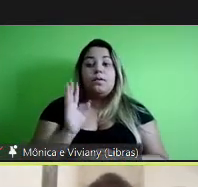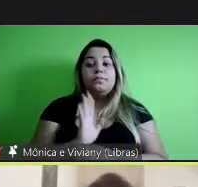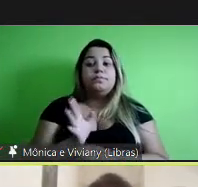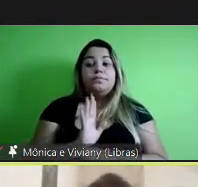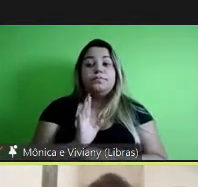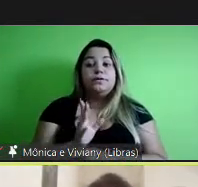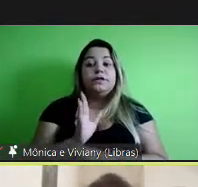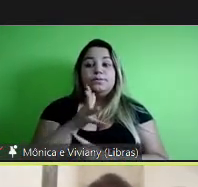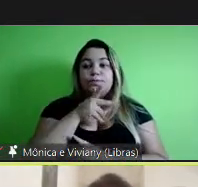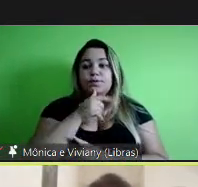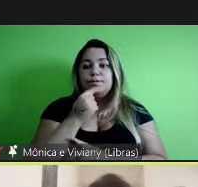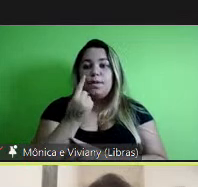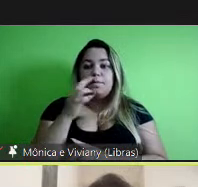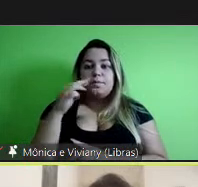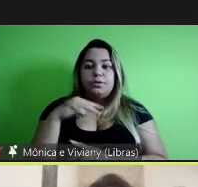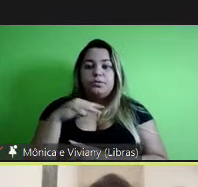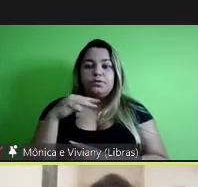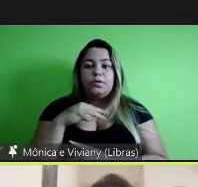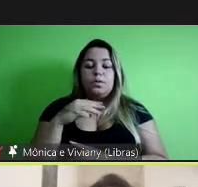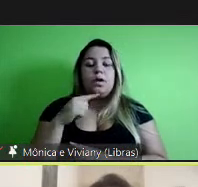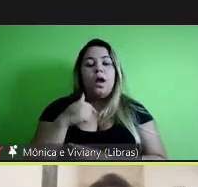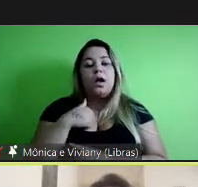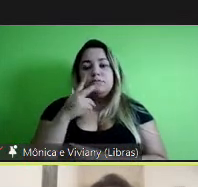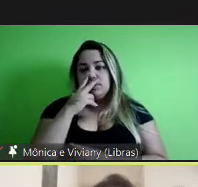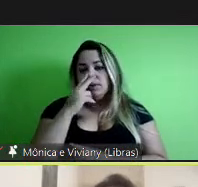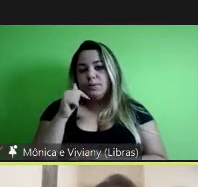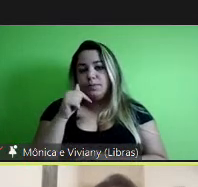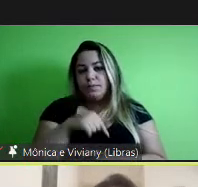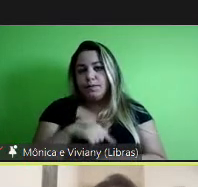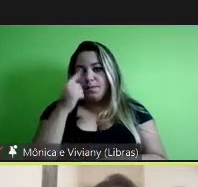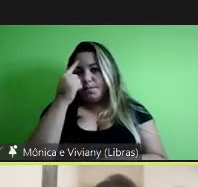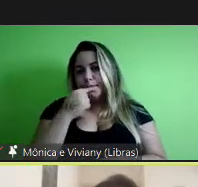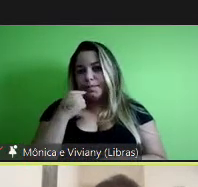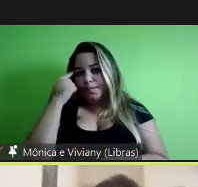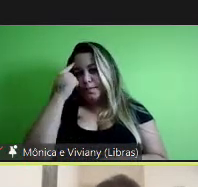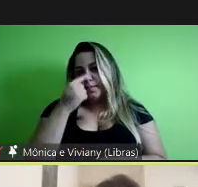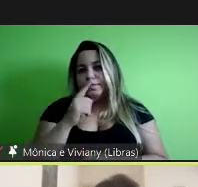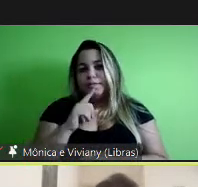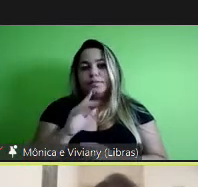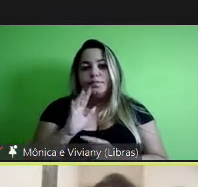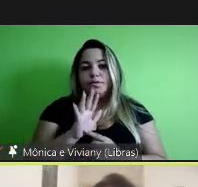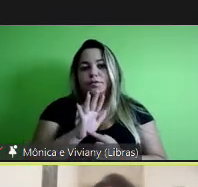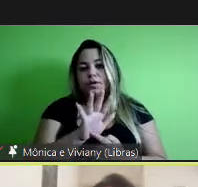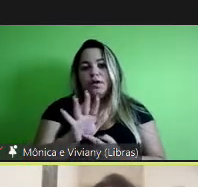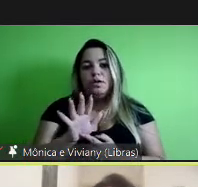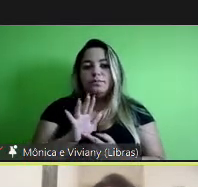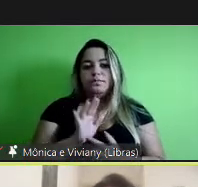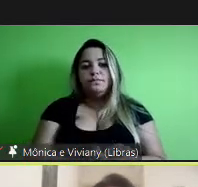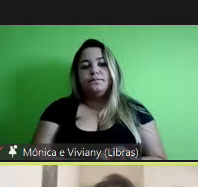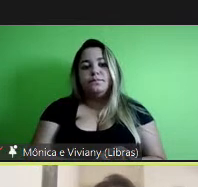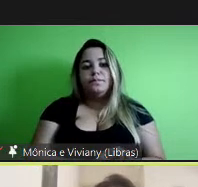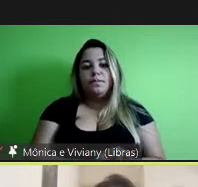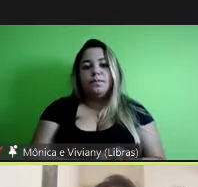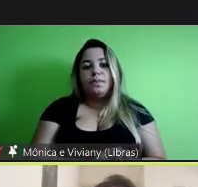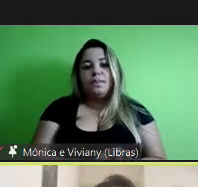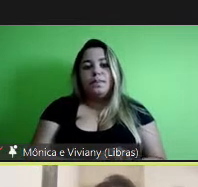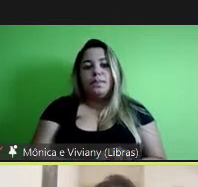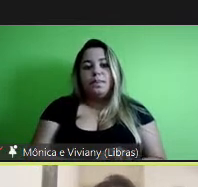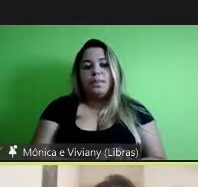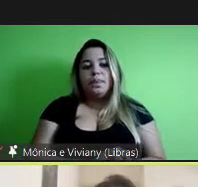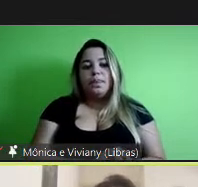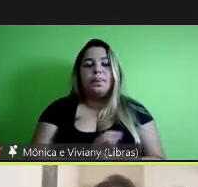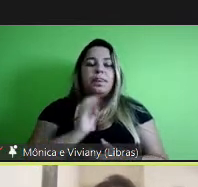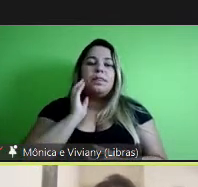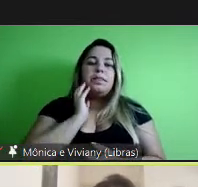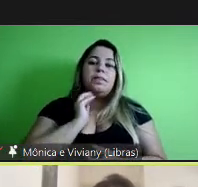just 1 minute. I think I have a little time to pass it. I will try again I'm going to stop